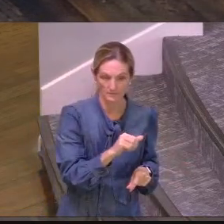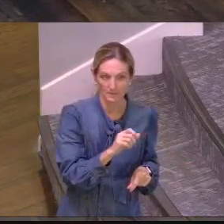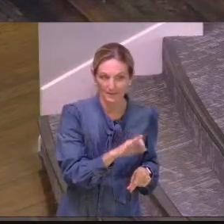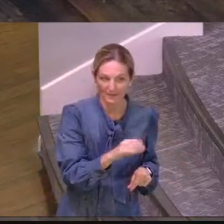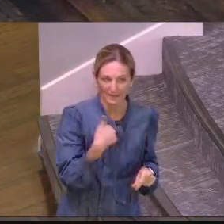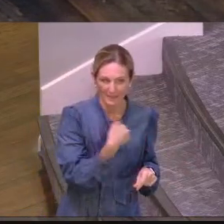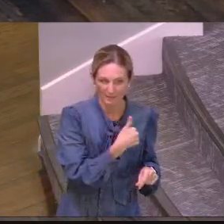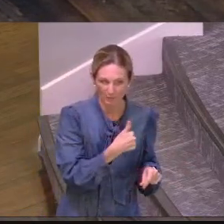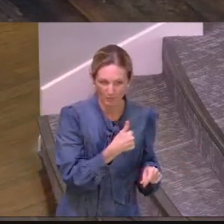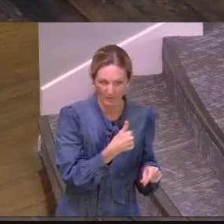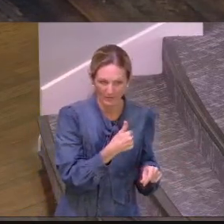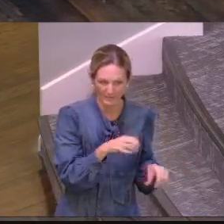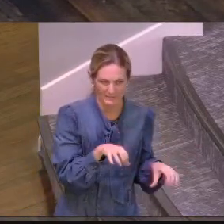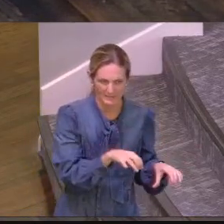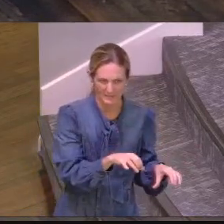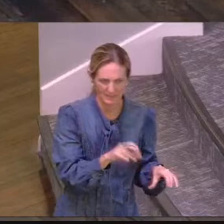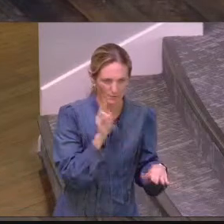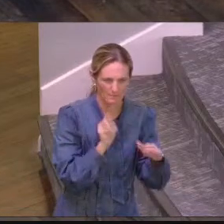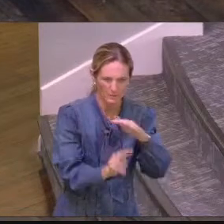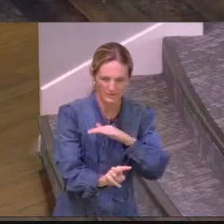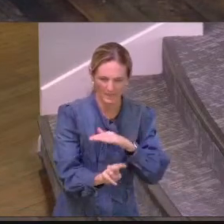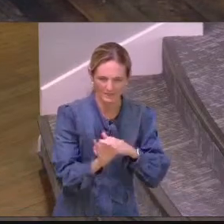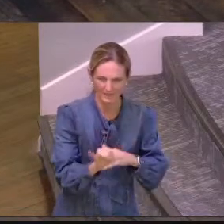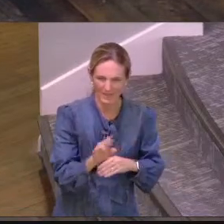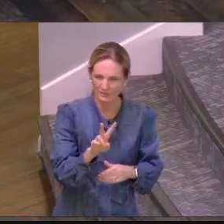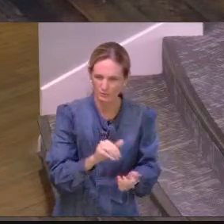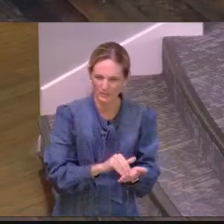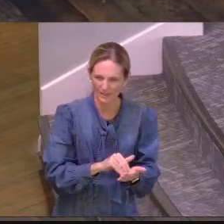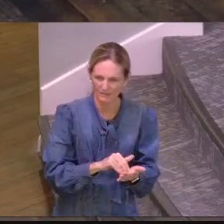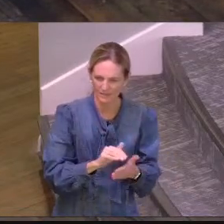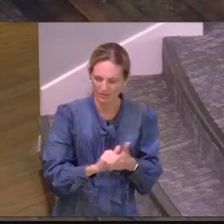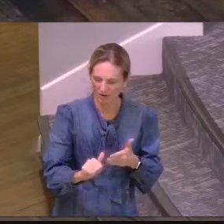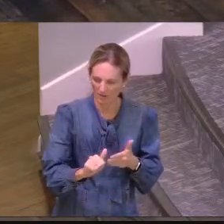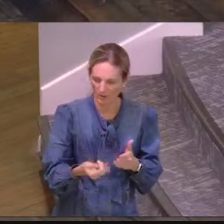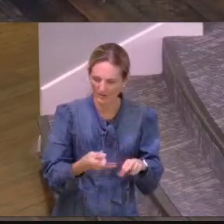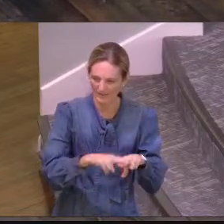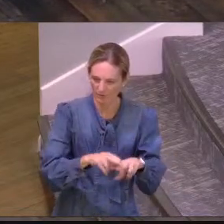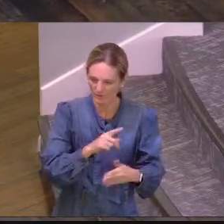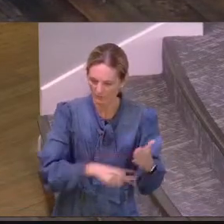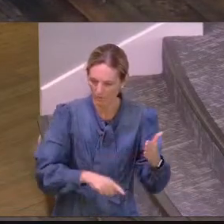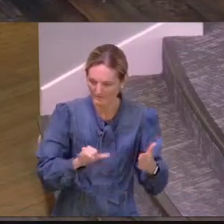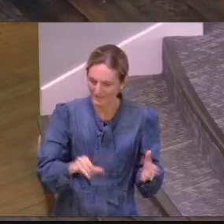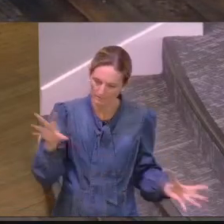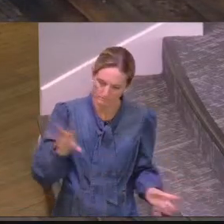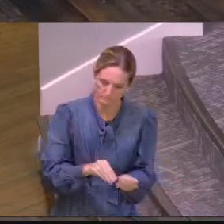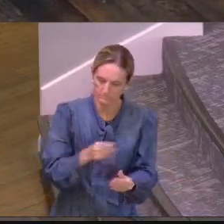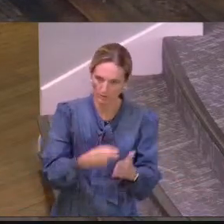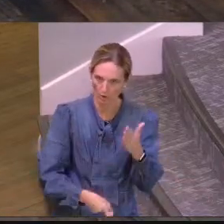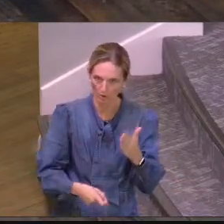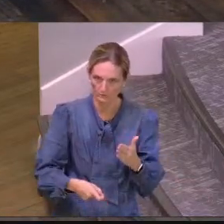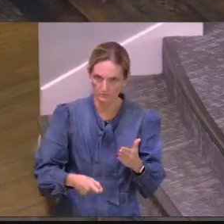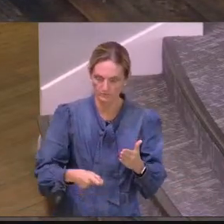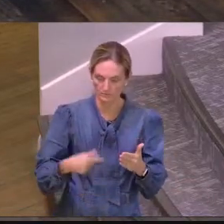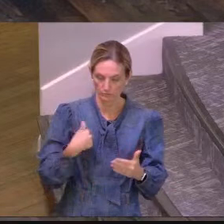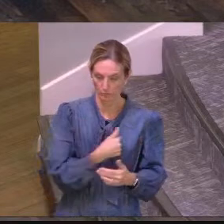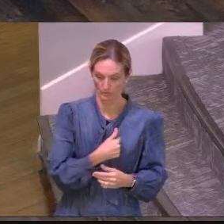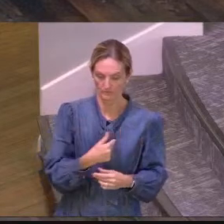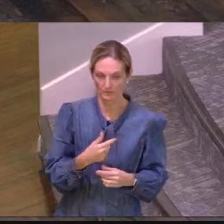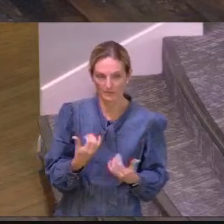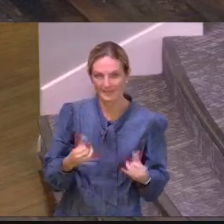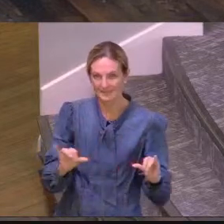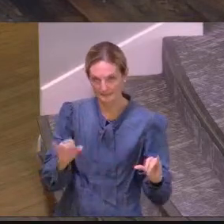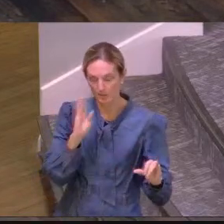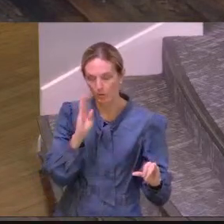don't even know what we projected at a $2,000 increase, what that cost would be. And it would still